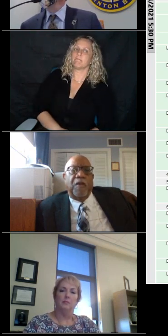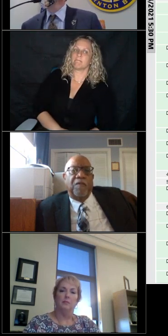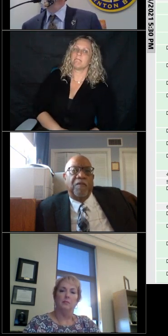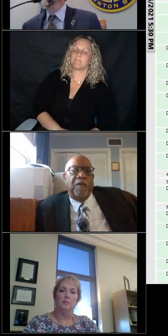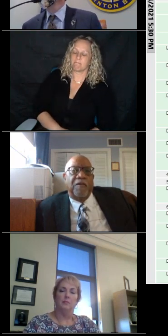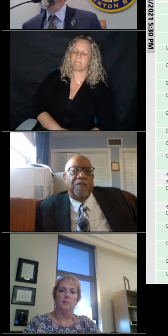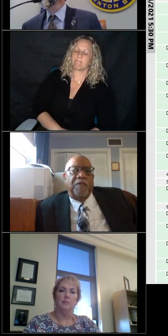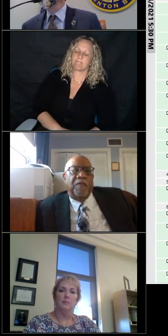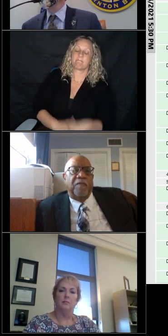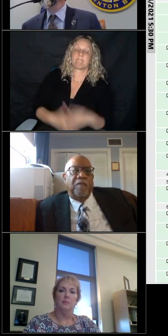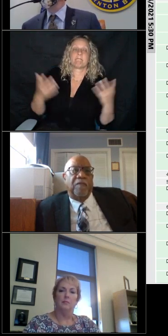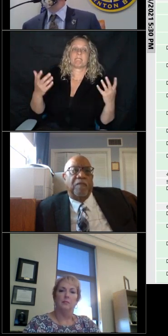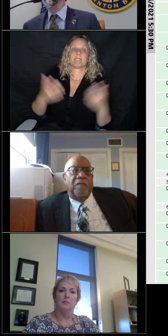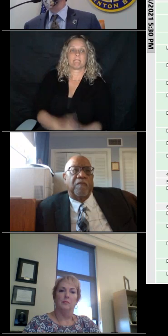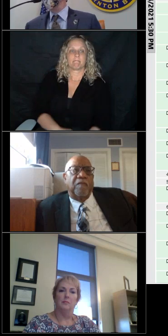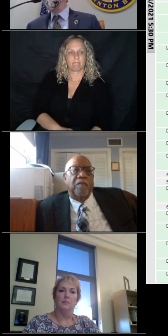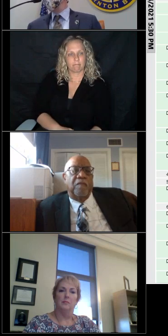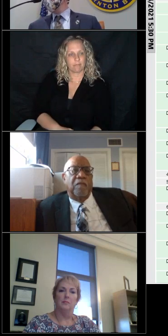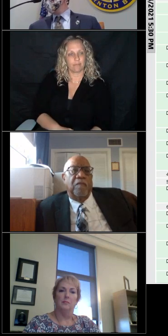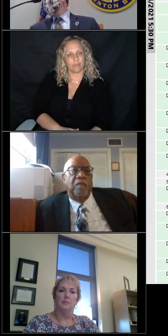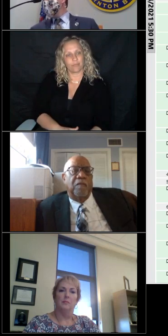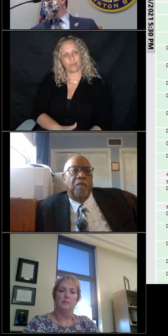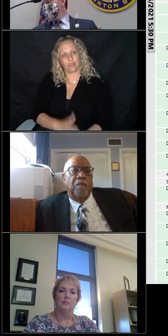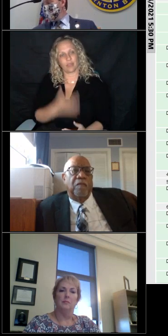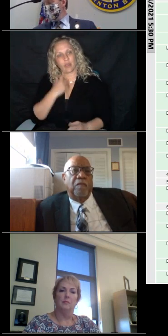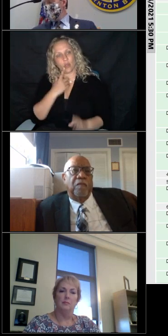So Okay. There was a lot of preemption this year,